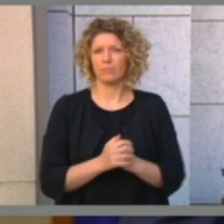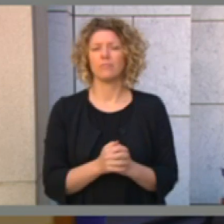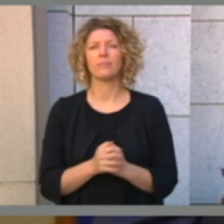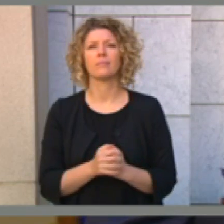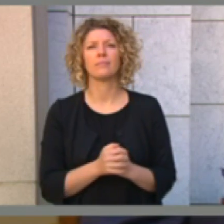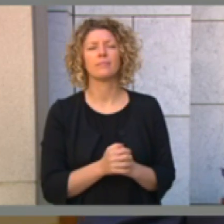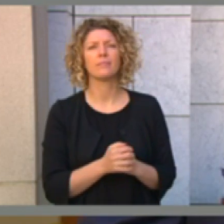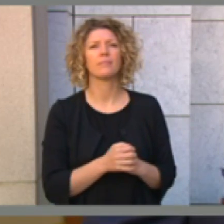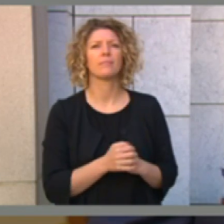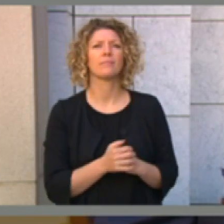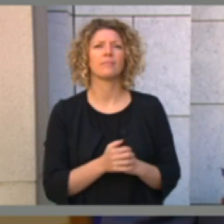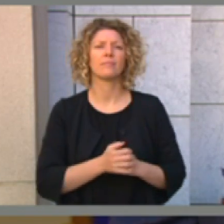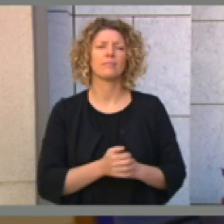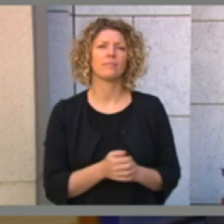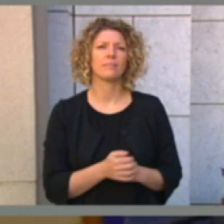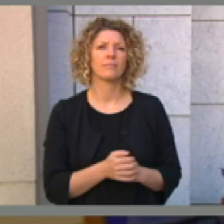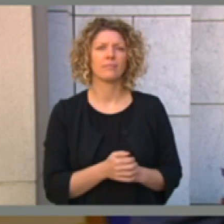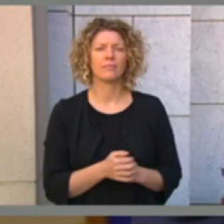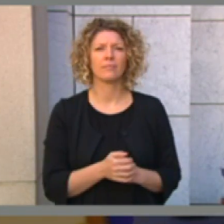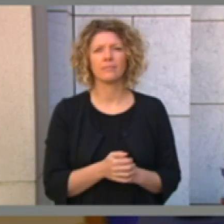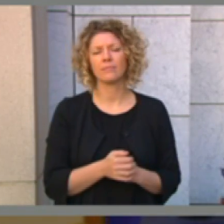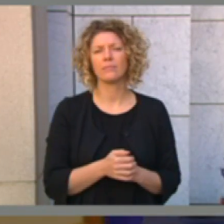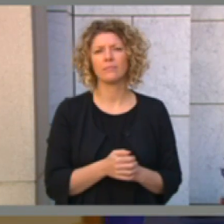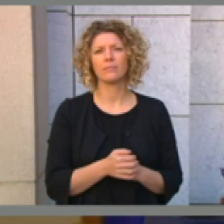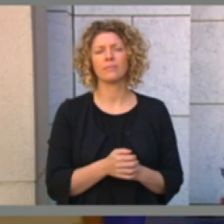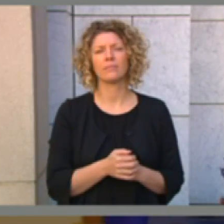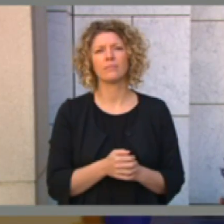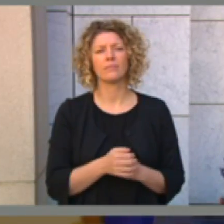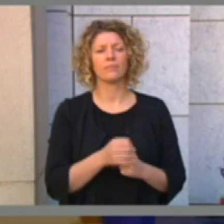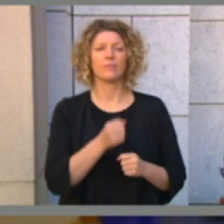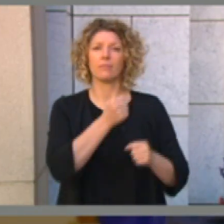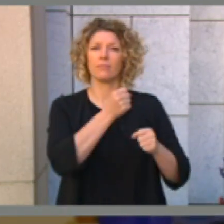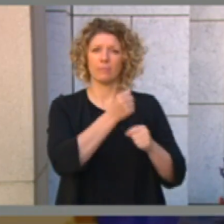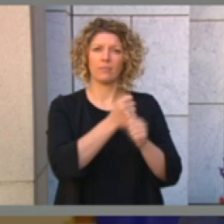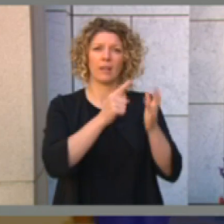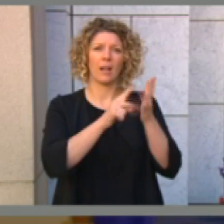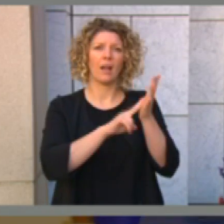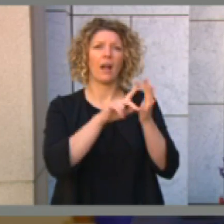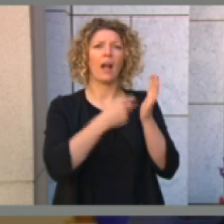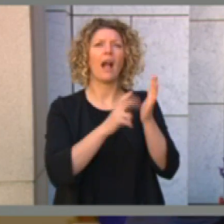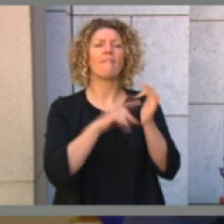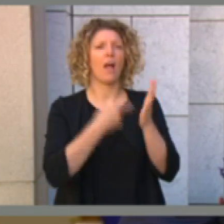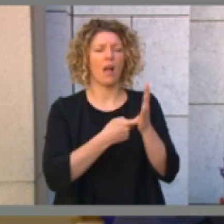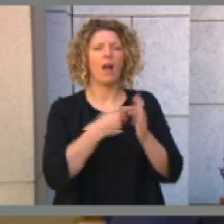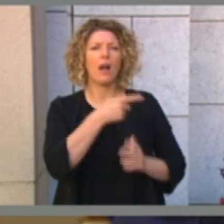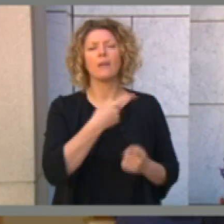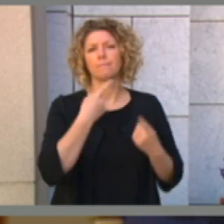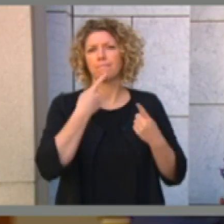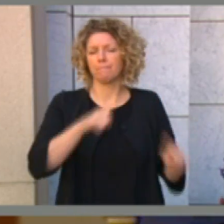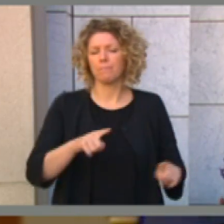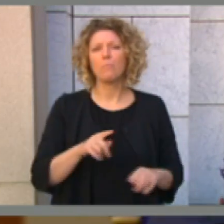considering quite extensively further economic measures that